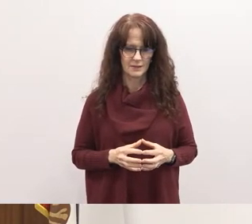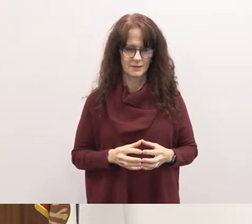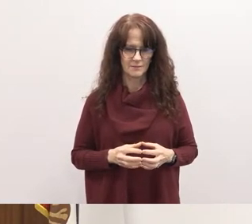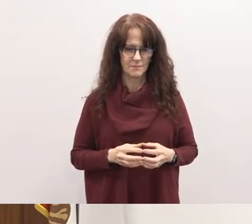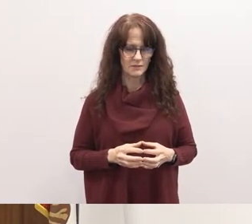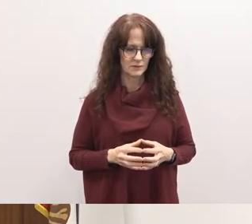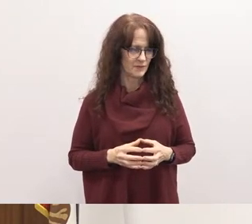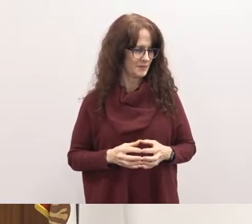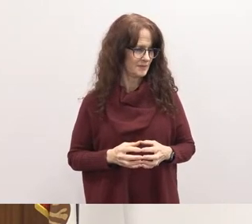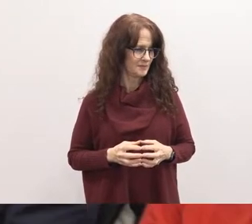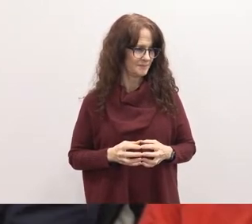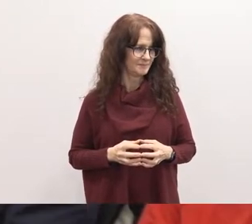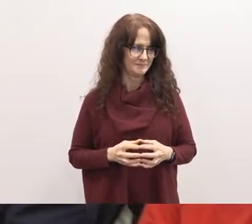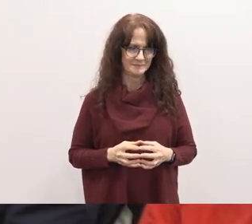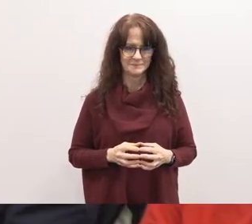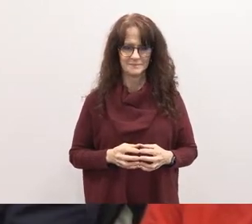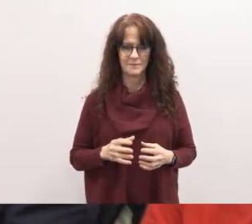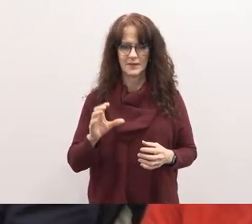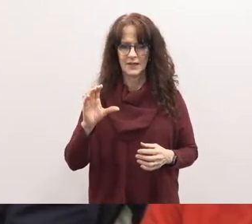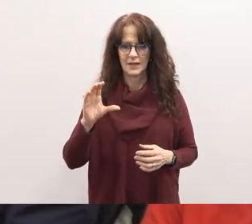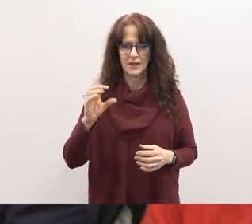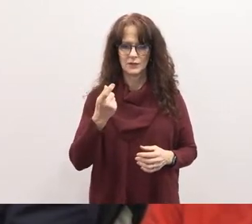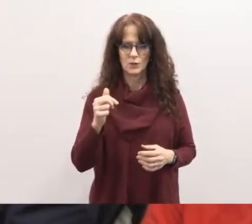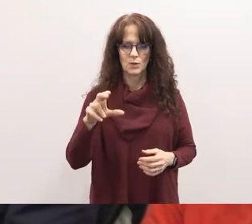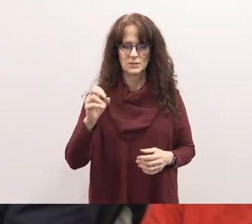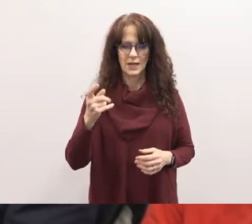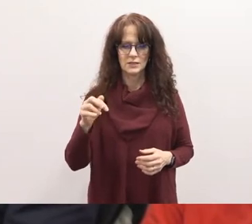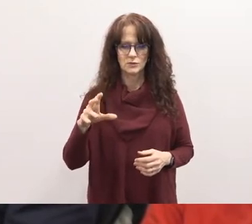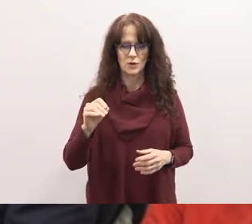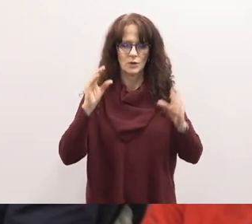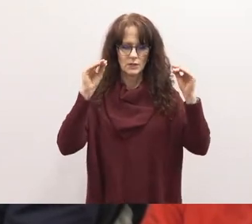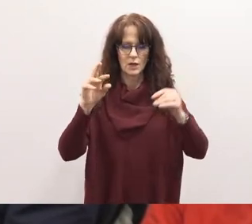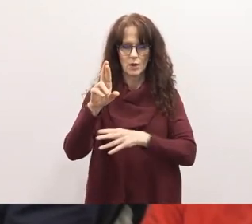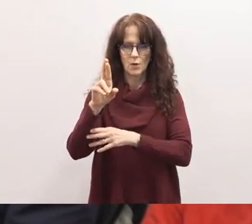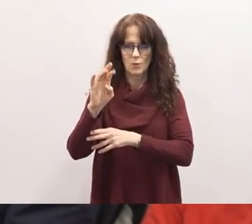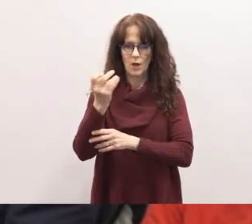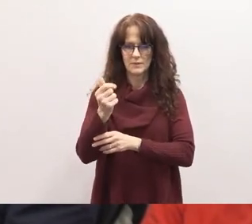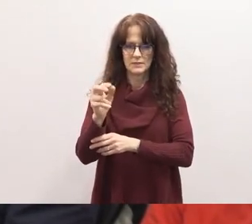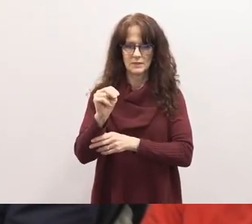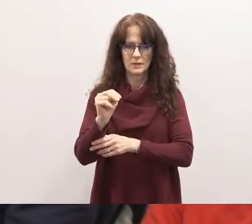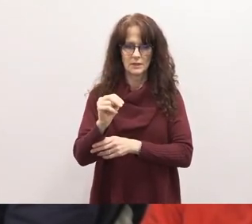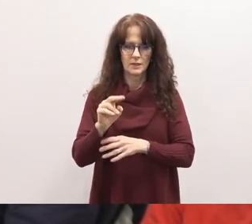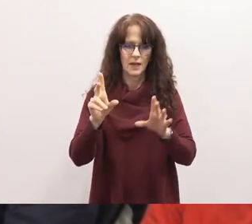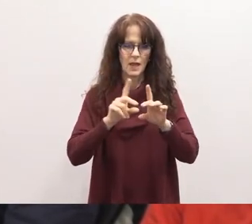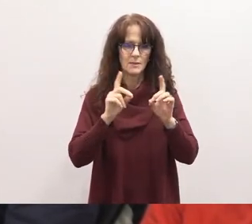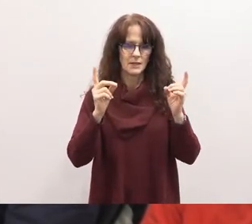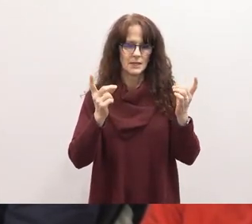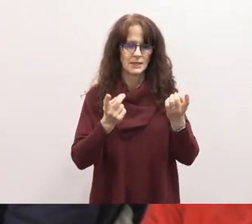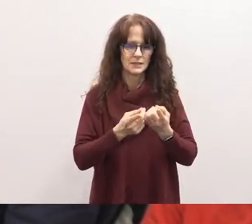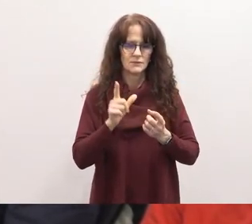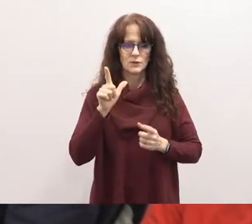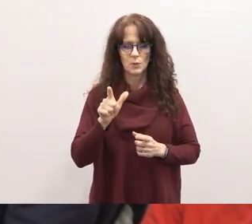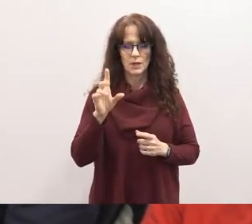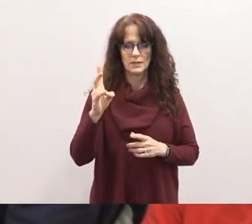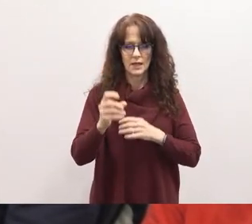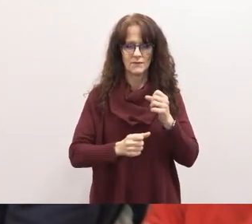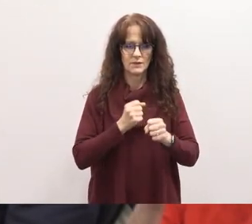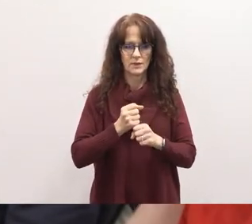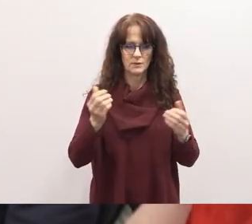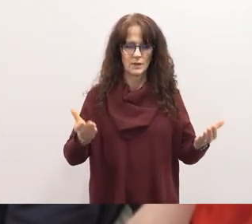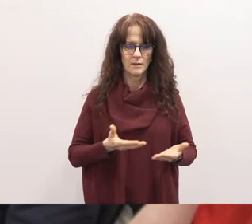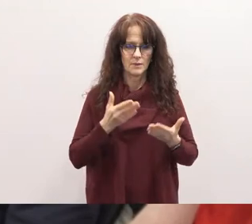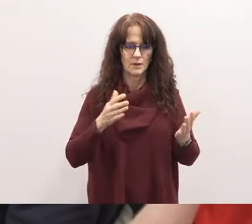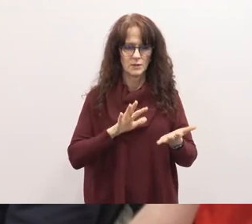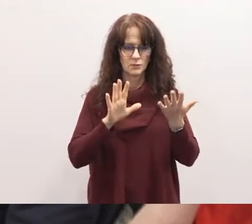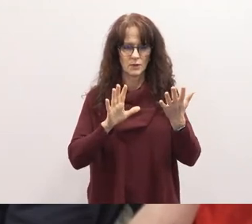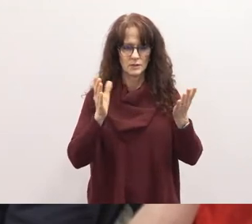Good evening. My name is Grace Castro, and I'm a teacher at Robinson. I've been a teacher in the district for 27 years. I am here today to address